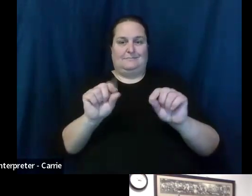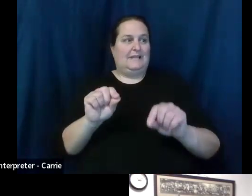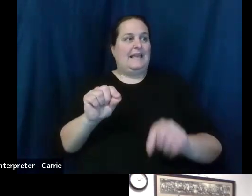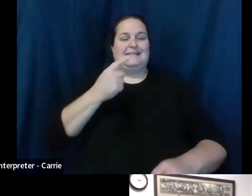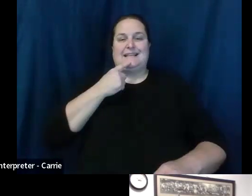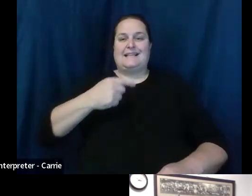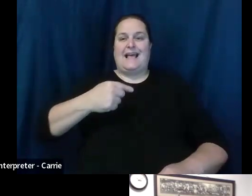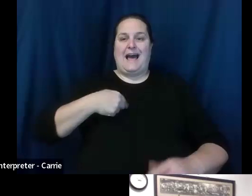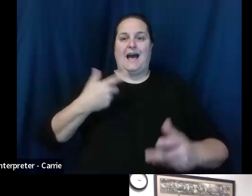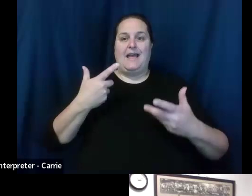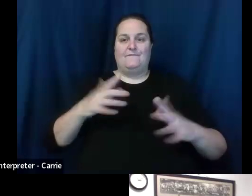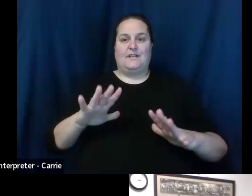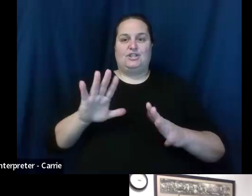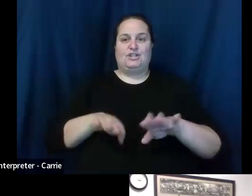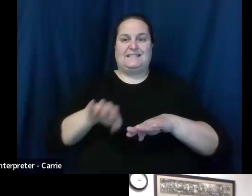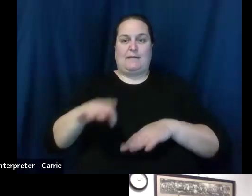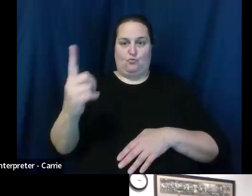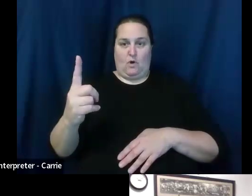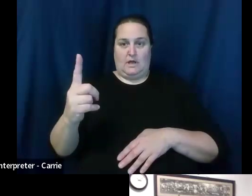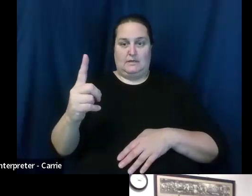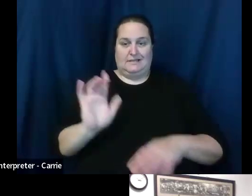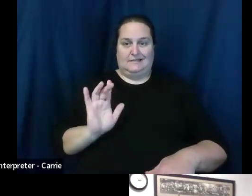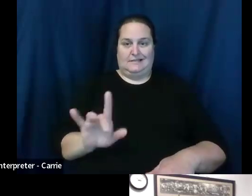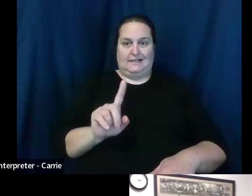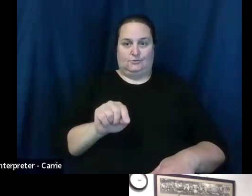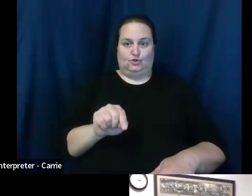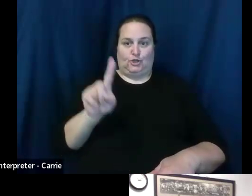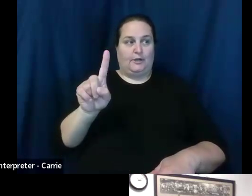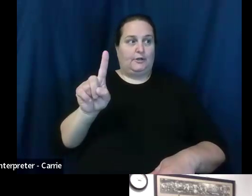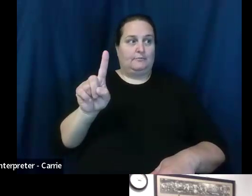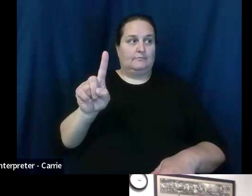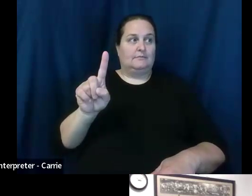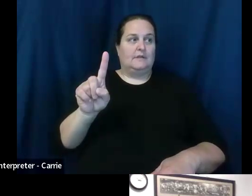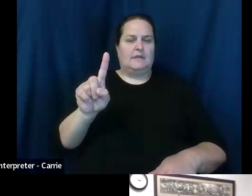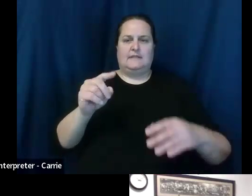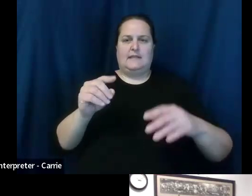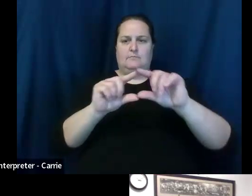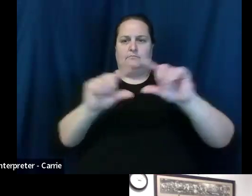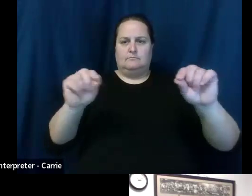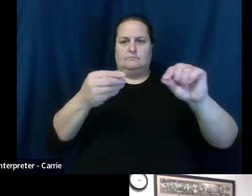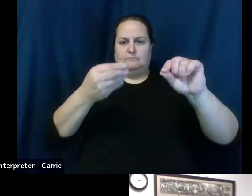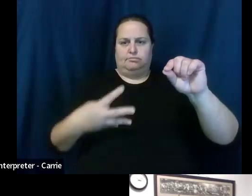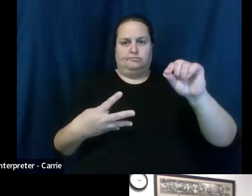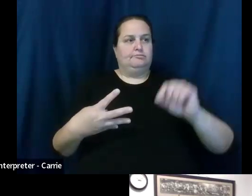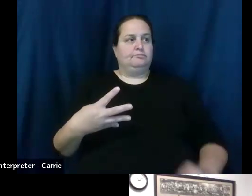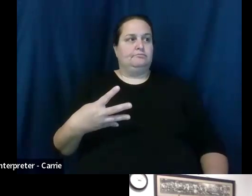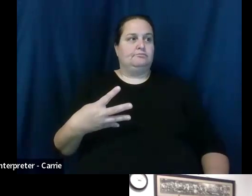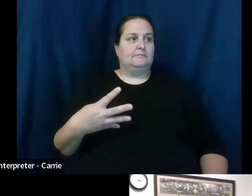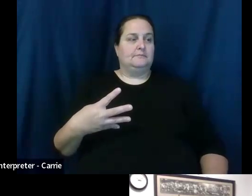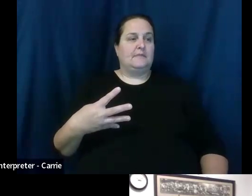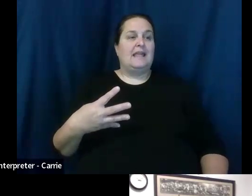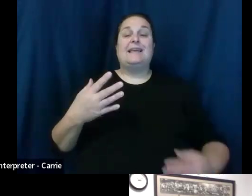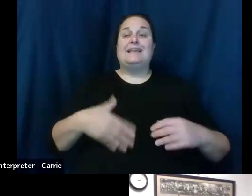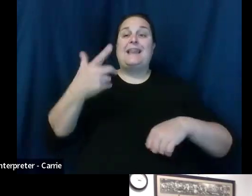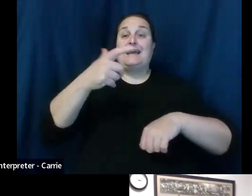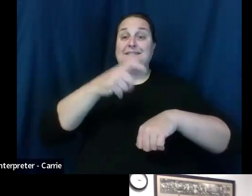have finished step one. Once you click that, you'll have one of these little task bars. And so the next time you come